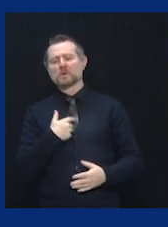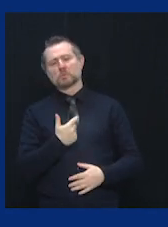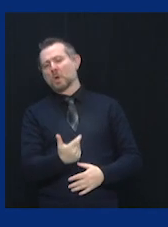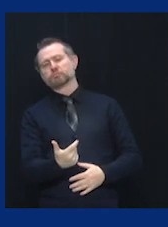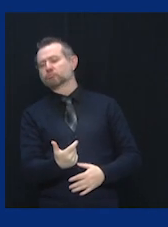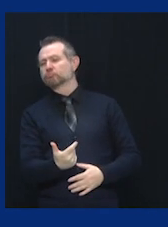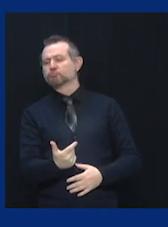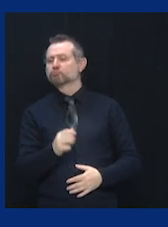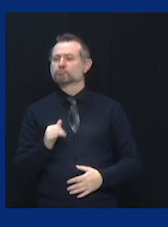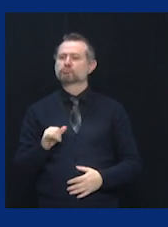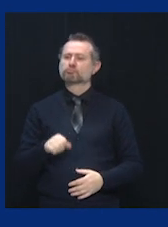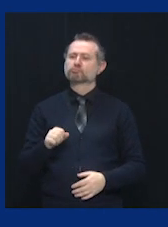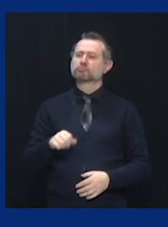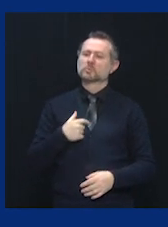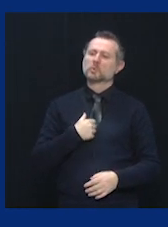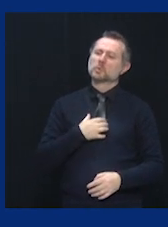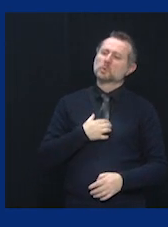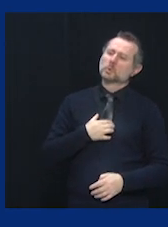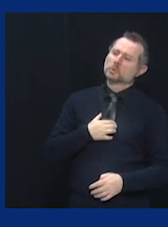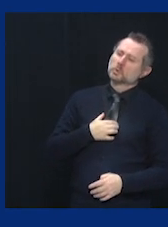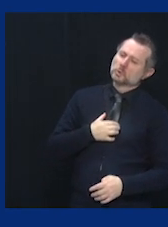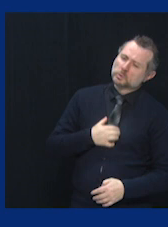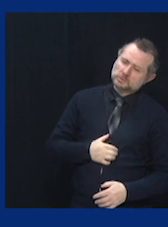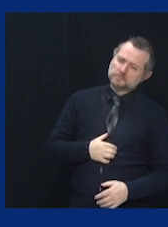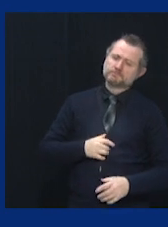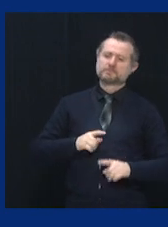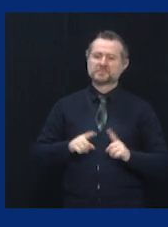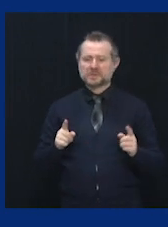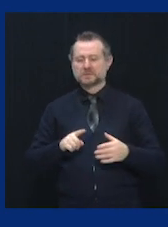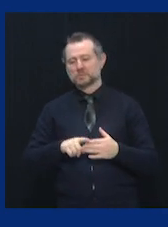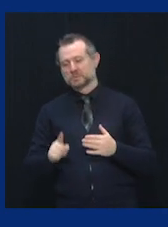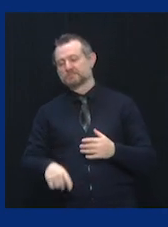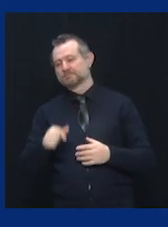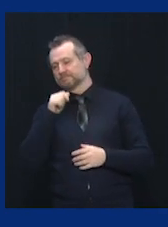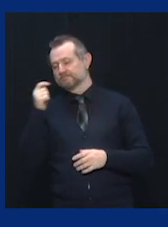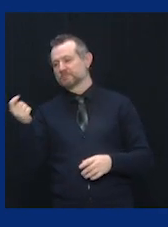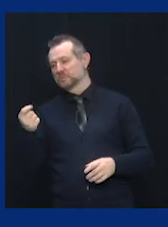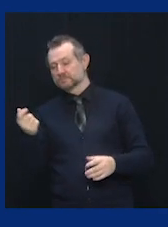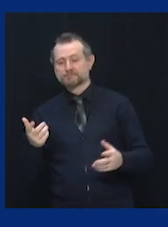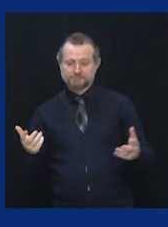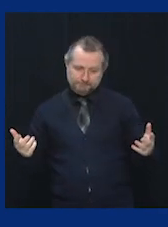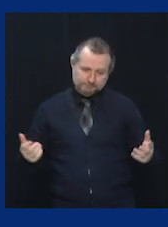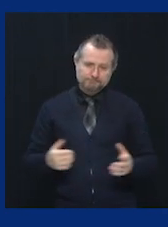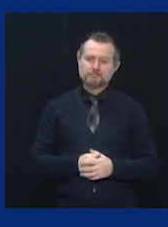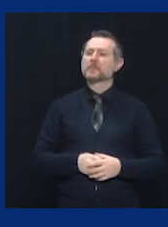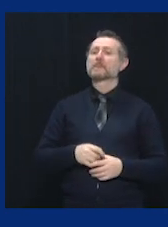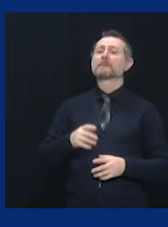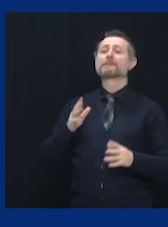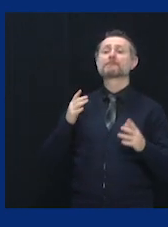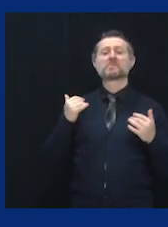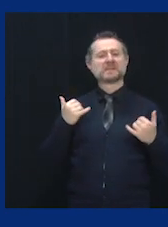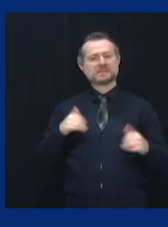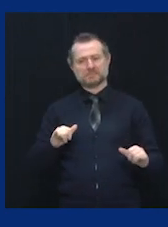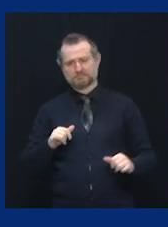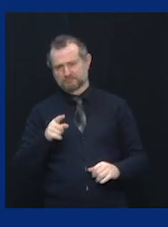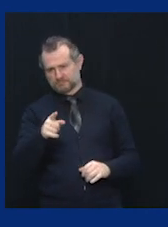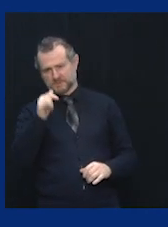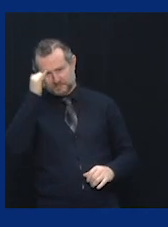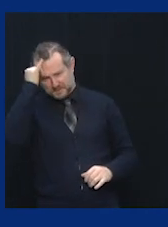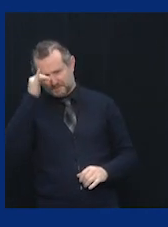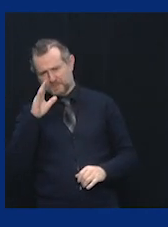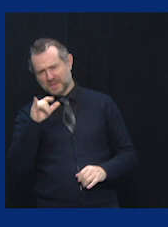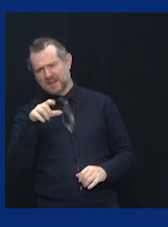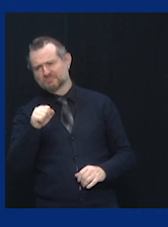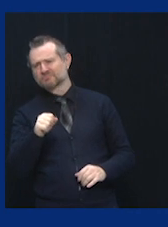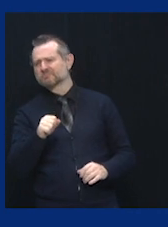have a different outcome. But that does not diminish the accomplishment that